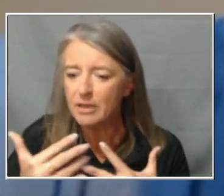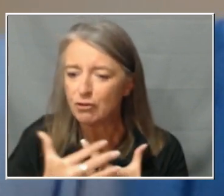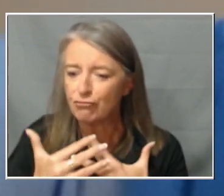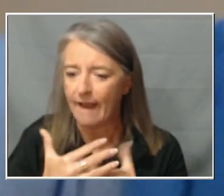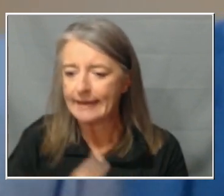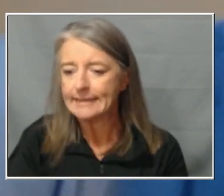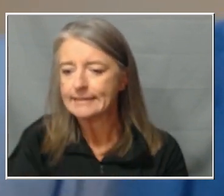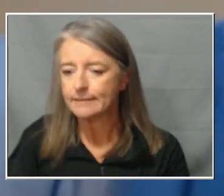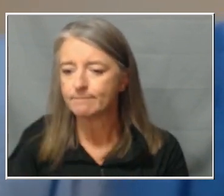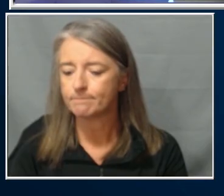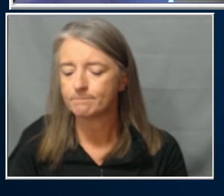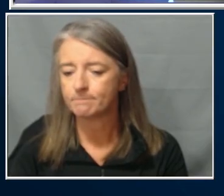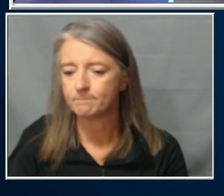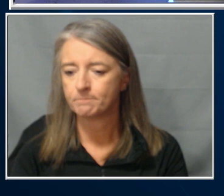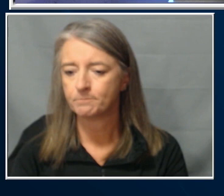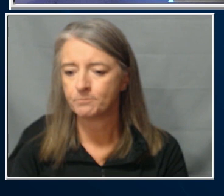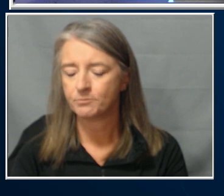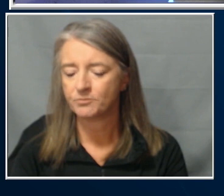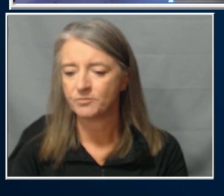nerve-wracking.